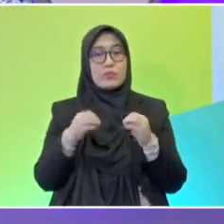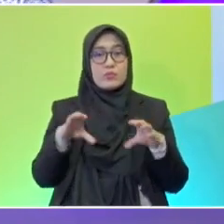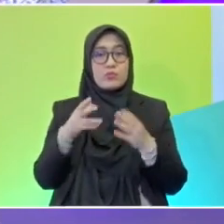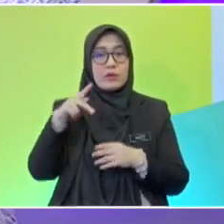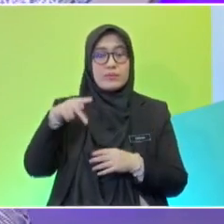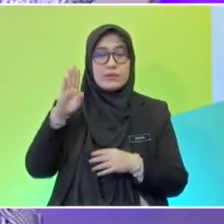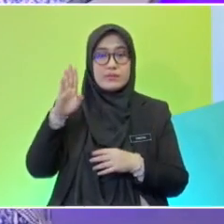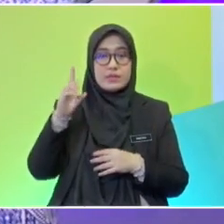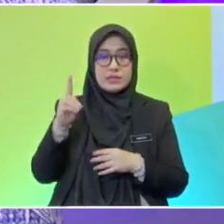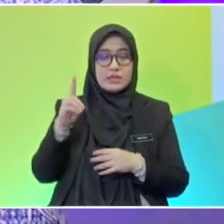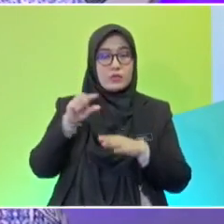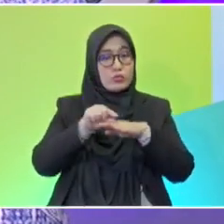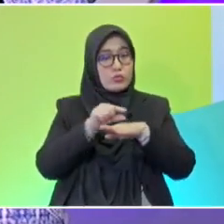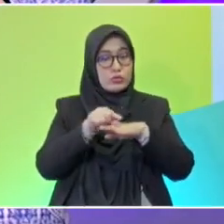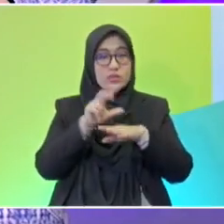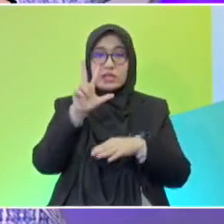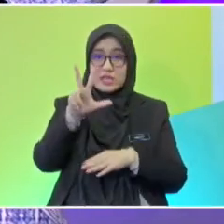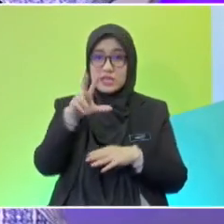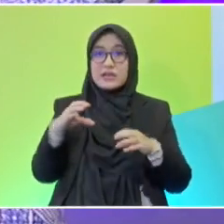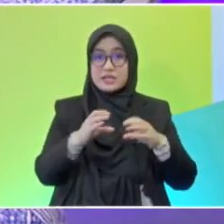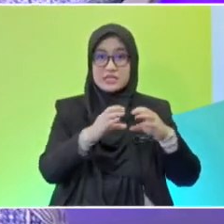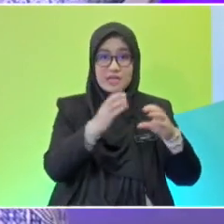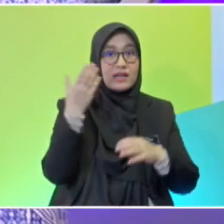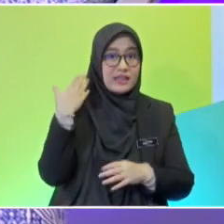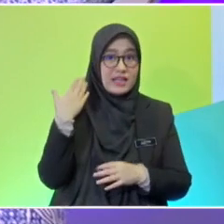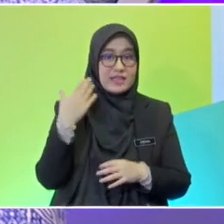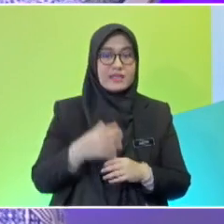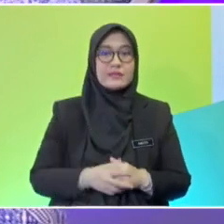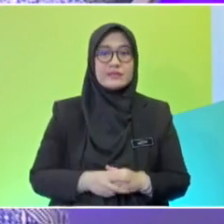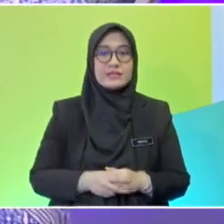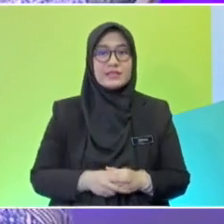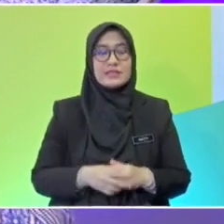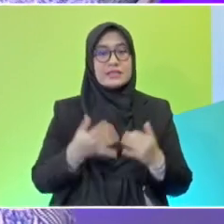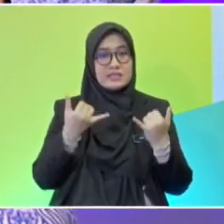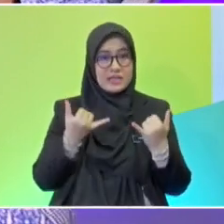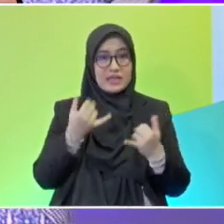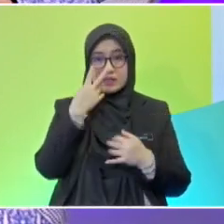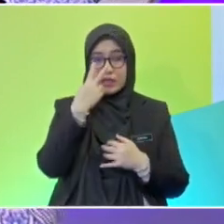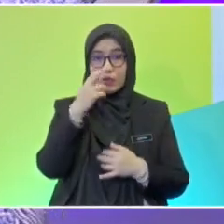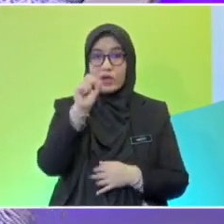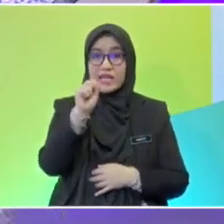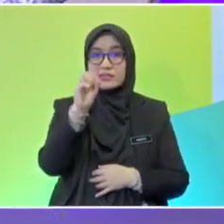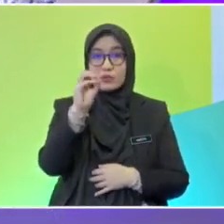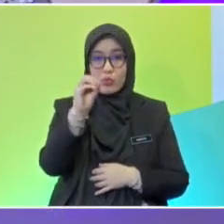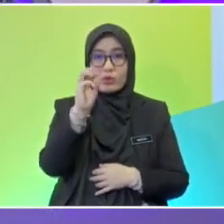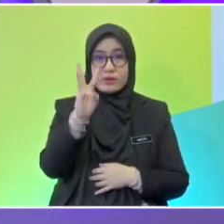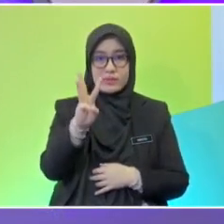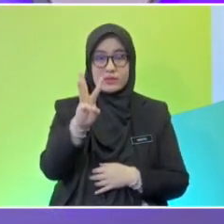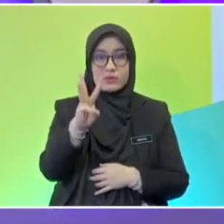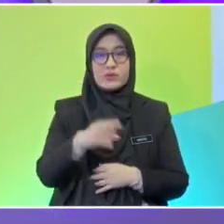I've chosen here is from the scheme of work, the SOW. So it's from the Year 4